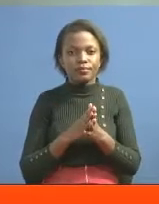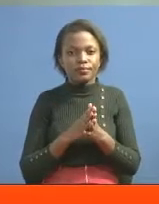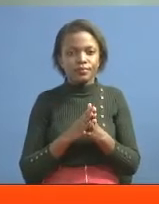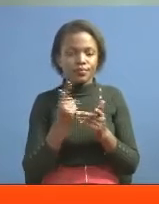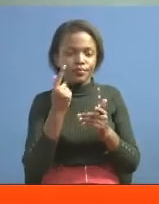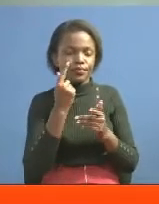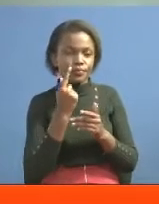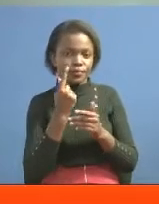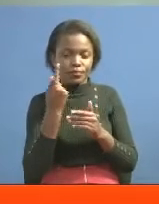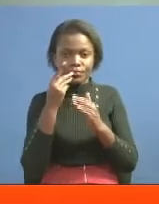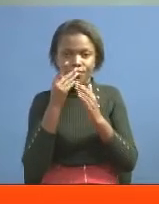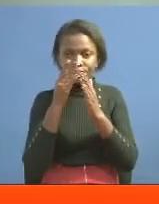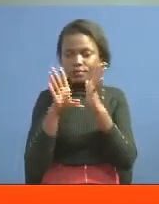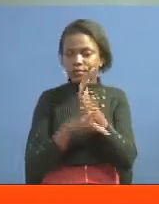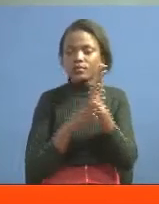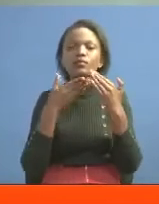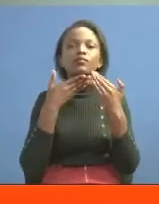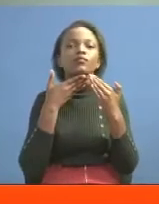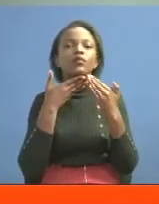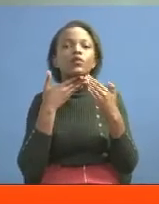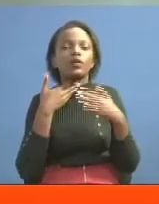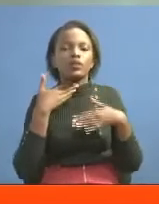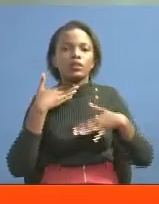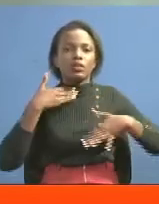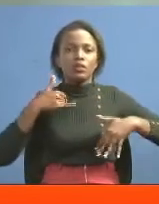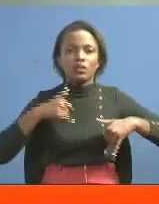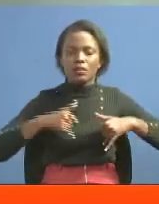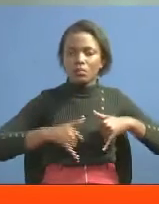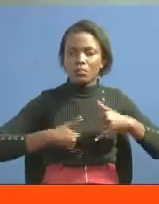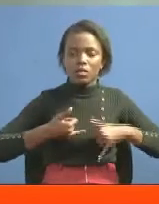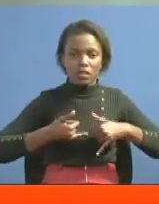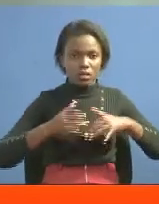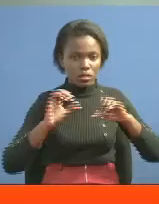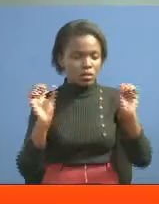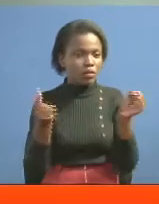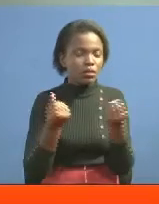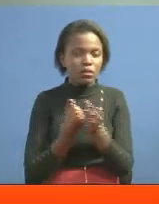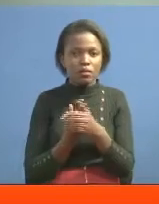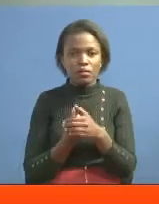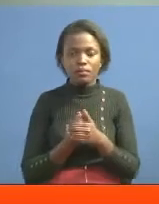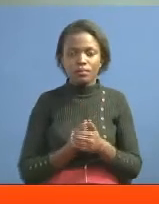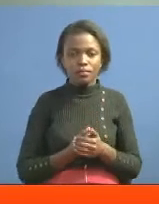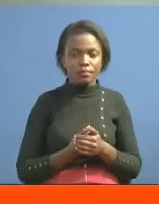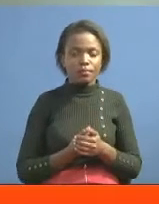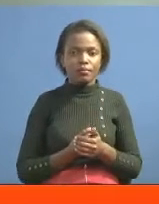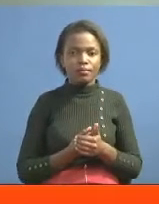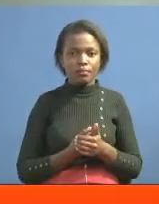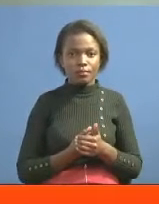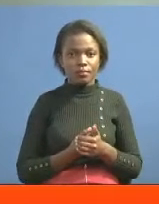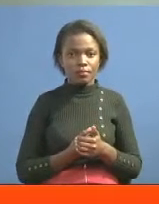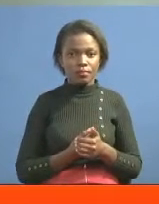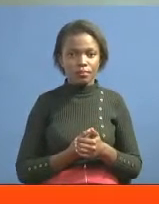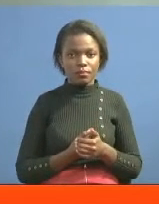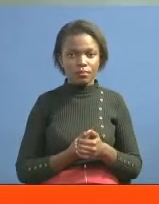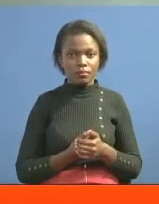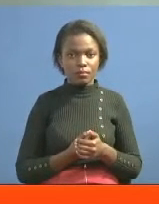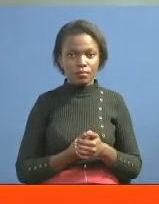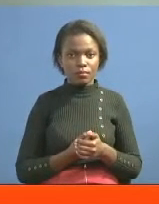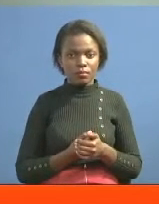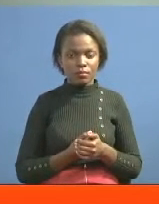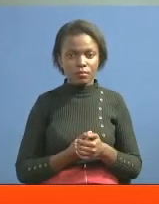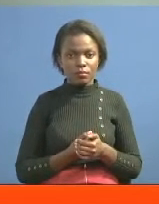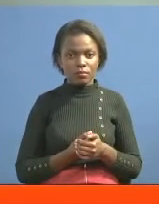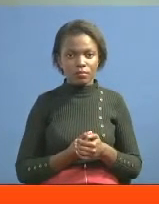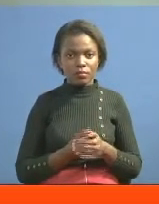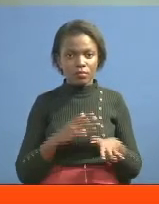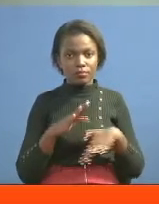and a number of people, or a certain country is not supposed to, people from a certain country are not supposed to cross over to this other